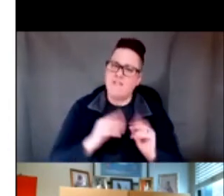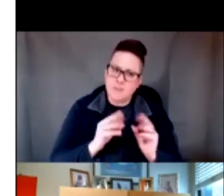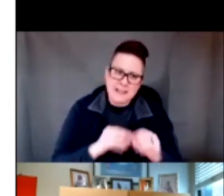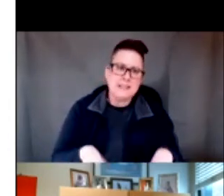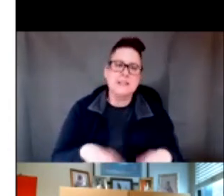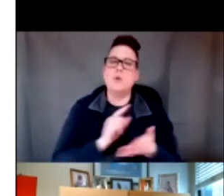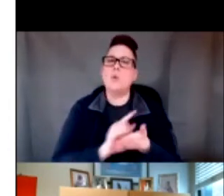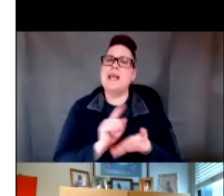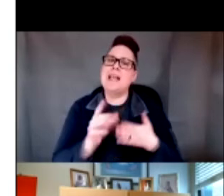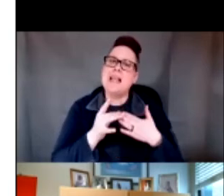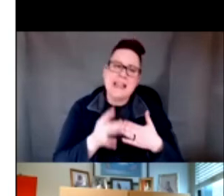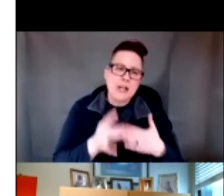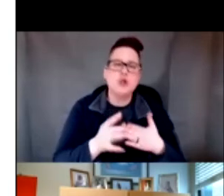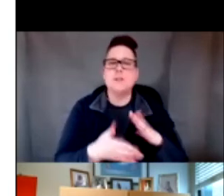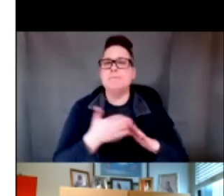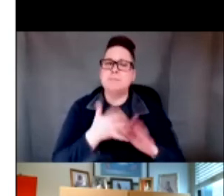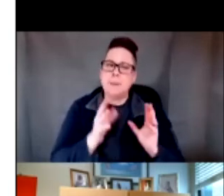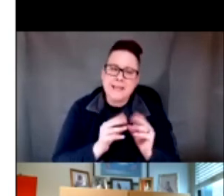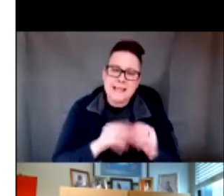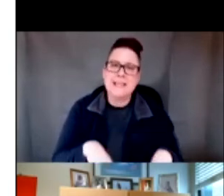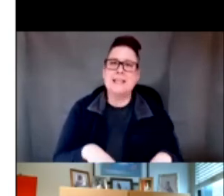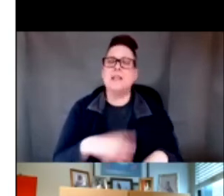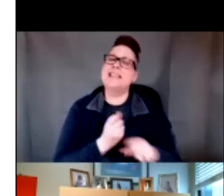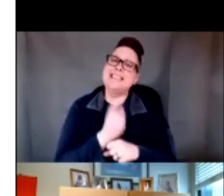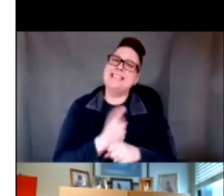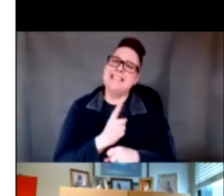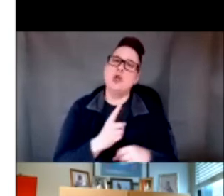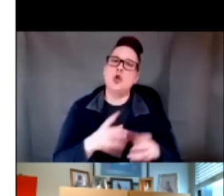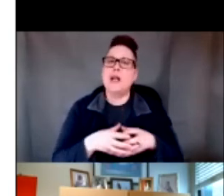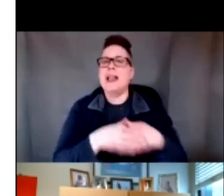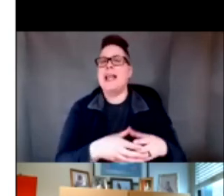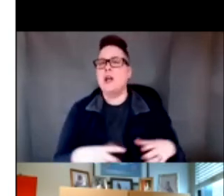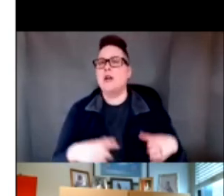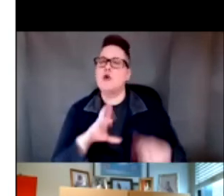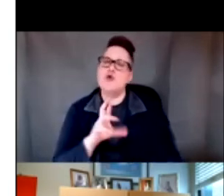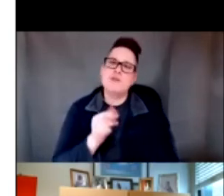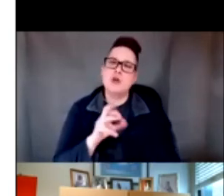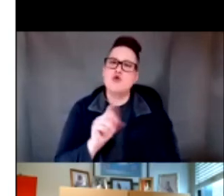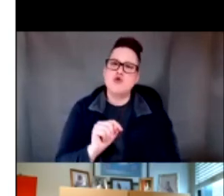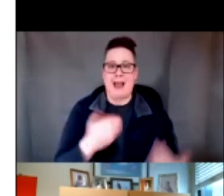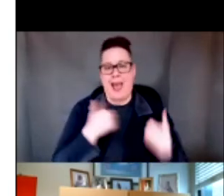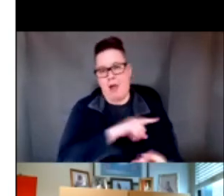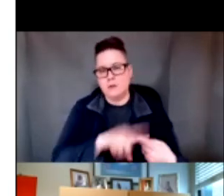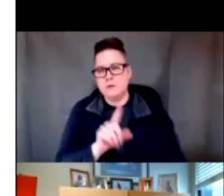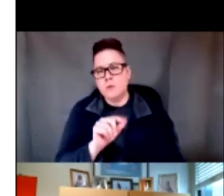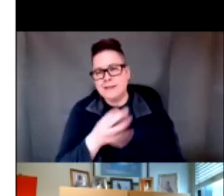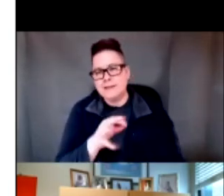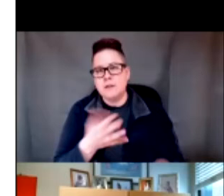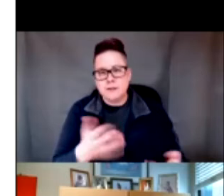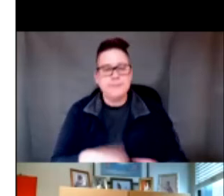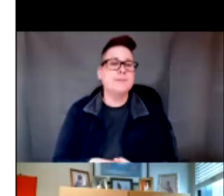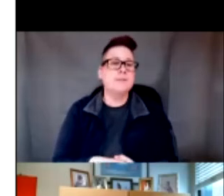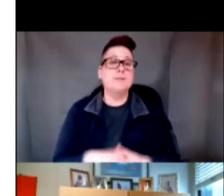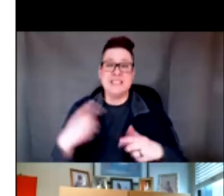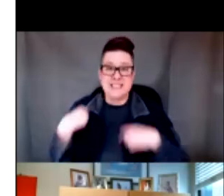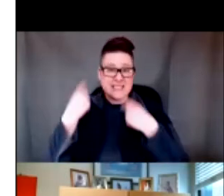weekly leadership operations meetings, and yearly retreats, which we had up through 2019. Since